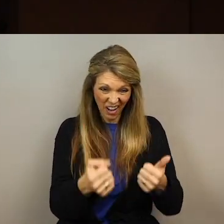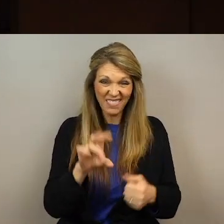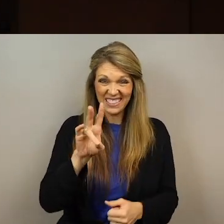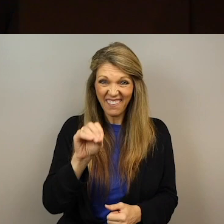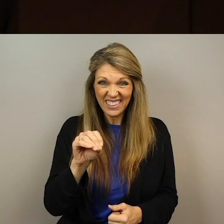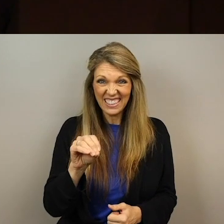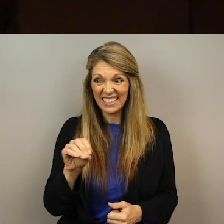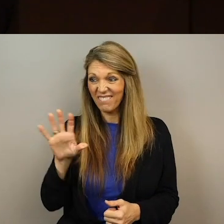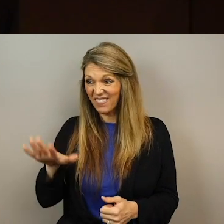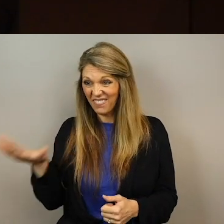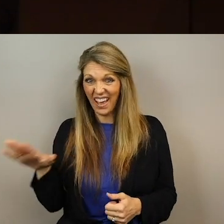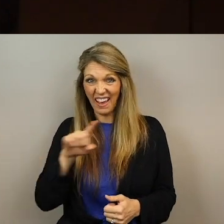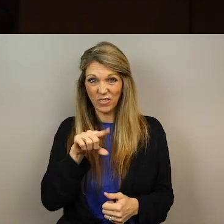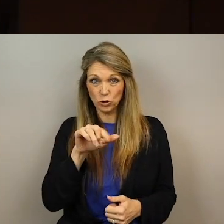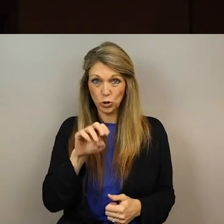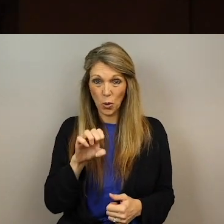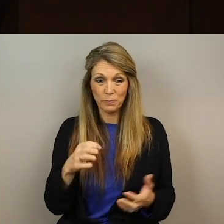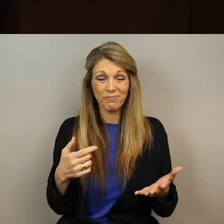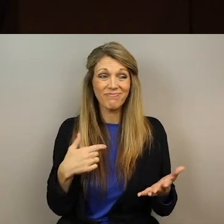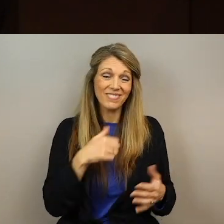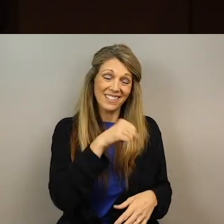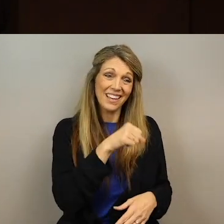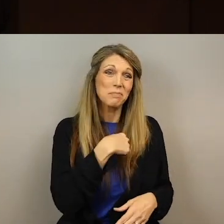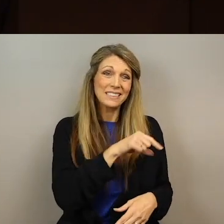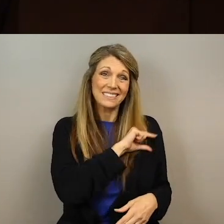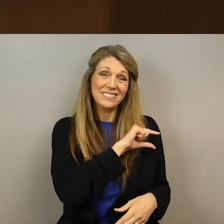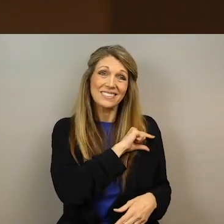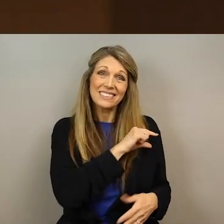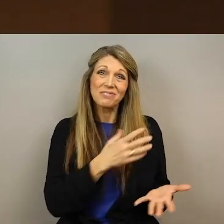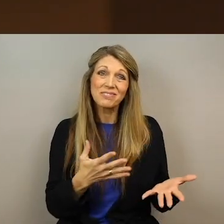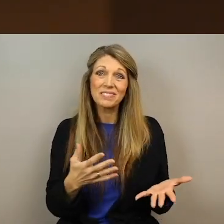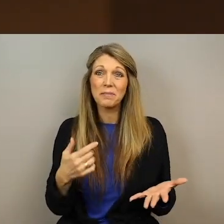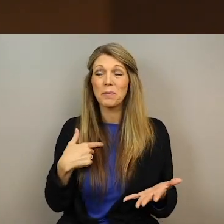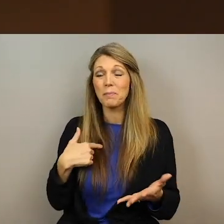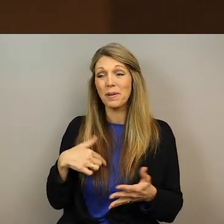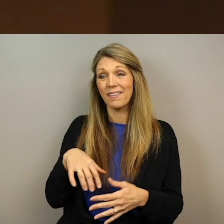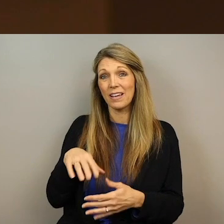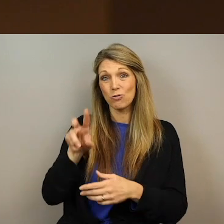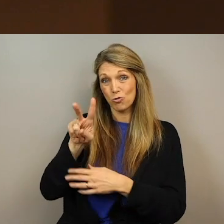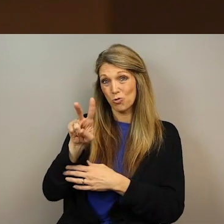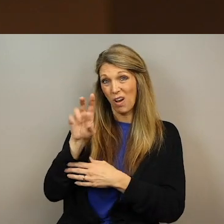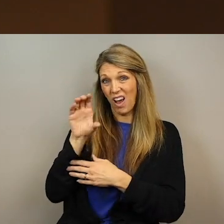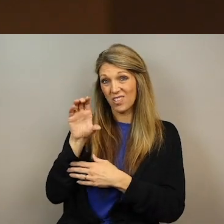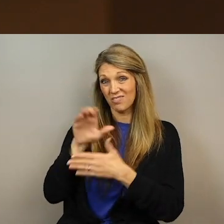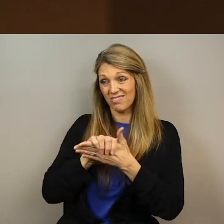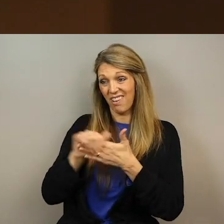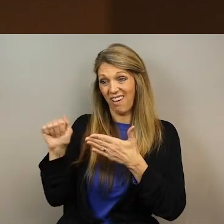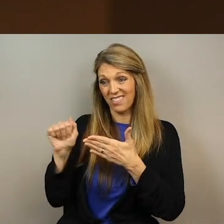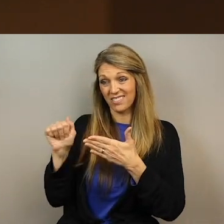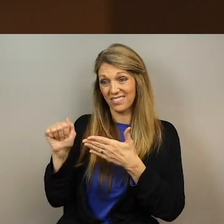hour zone." She says, "I was, officer. I am guilty of that." He says, "Well, your fine will be